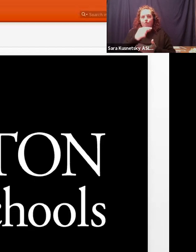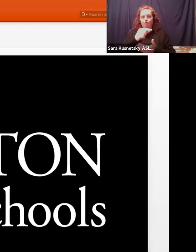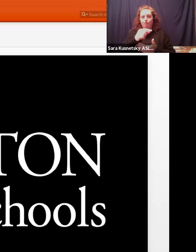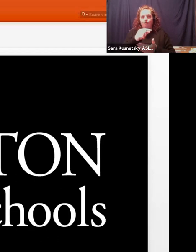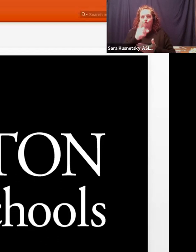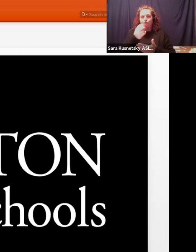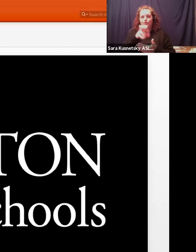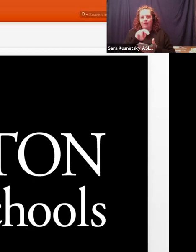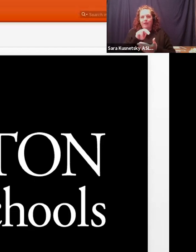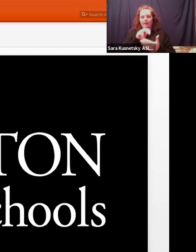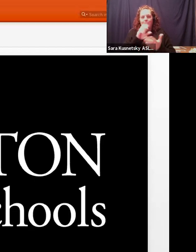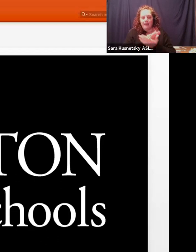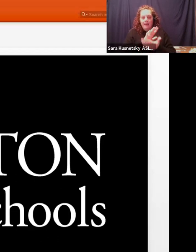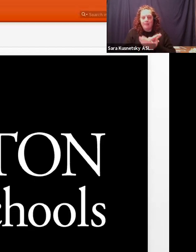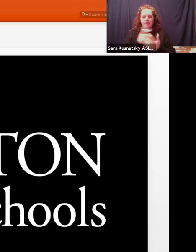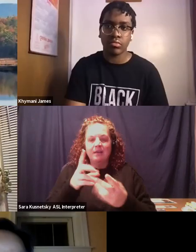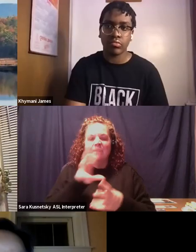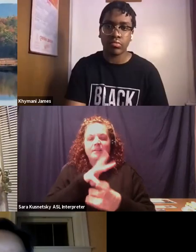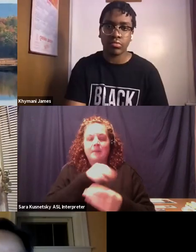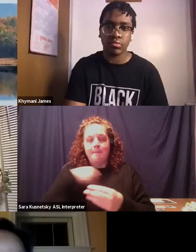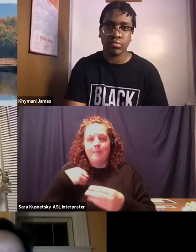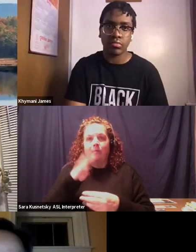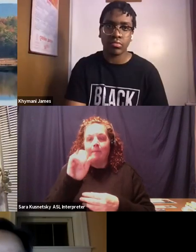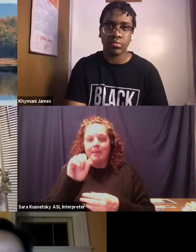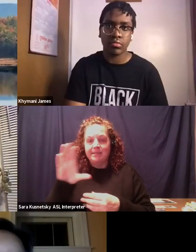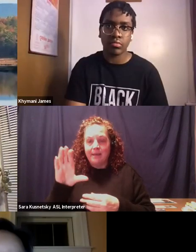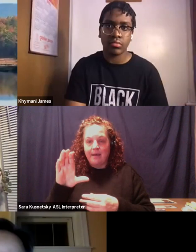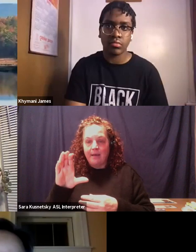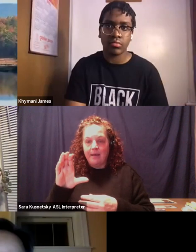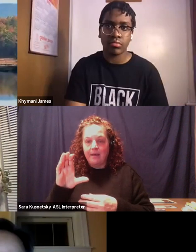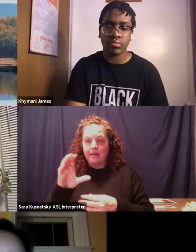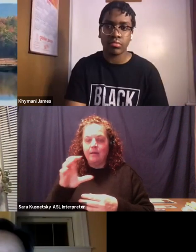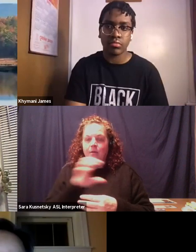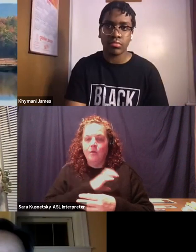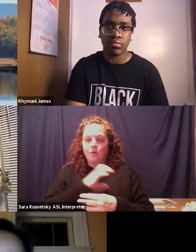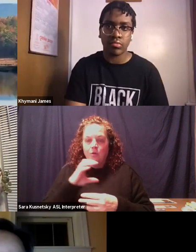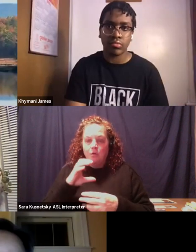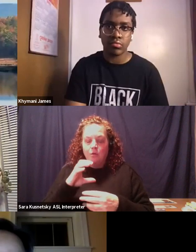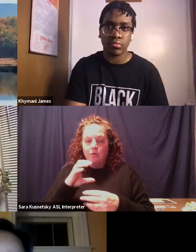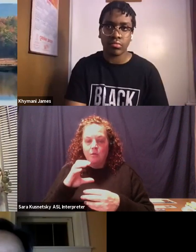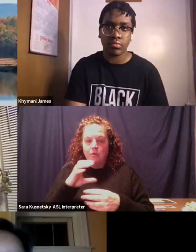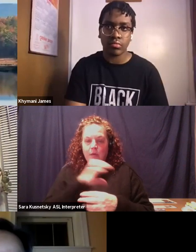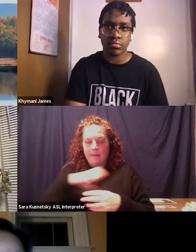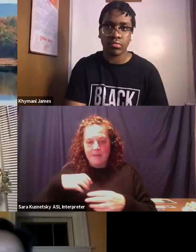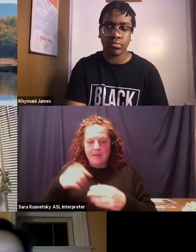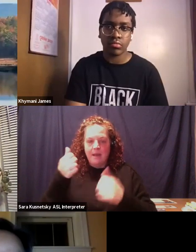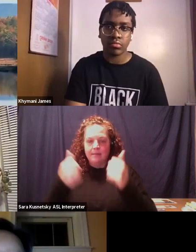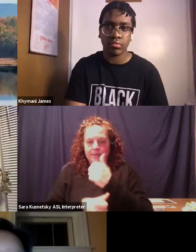representative. He's a member of the BSAC School Climate Culture Committee and Improvement Subcommittees.